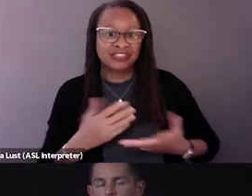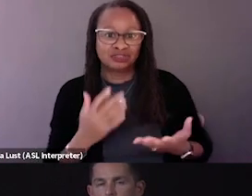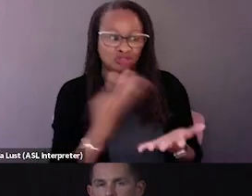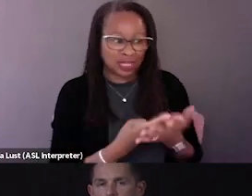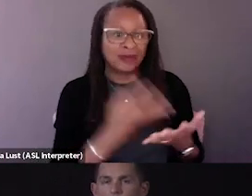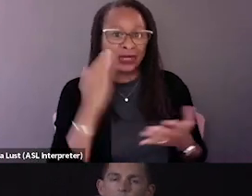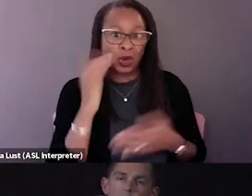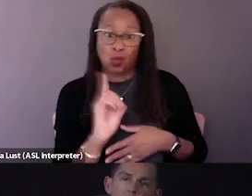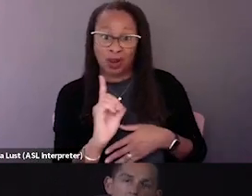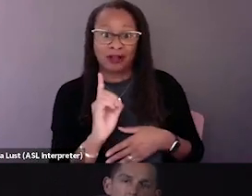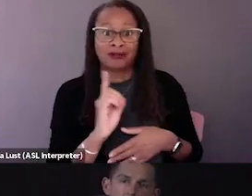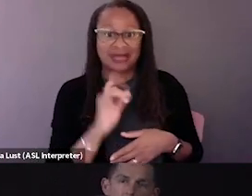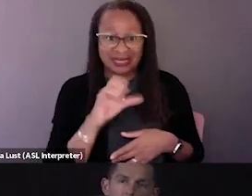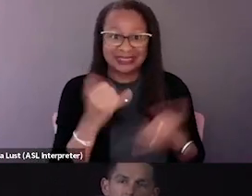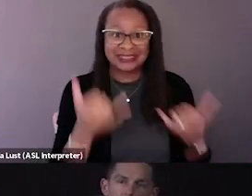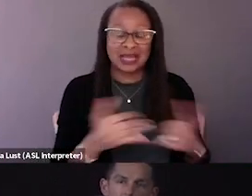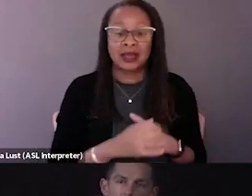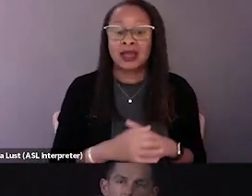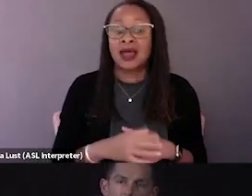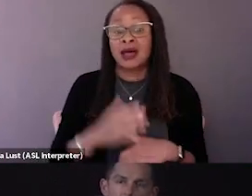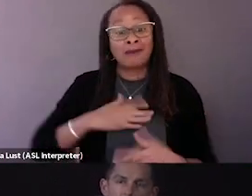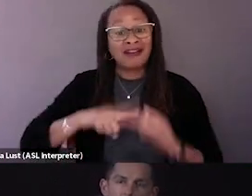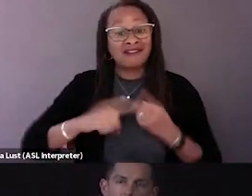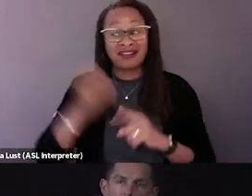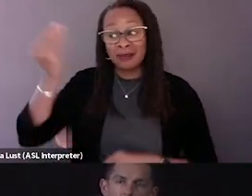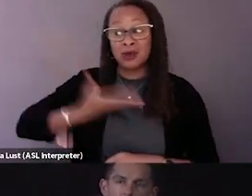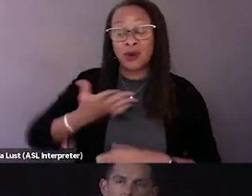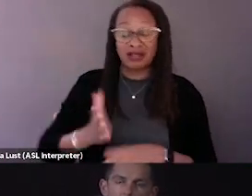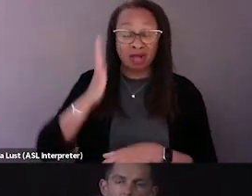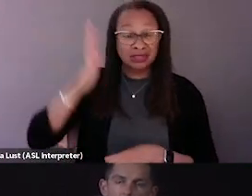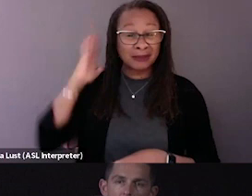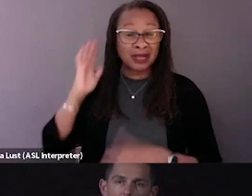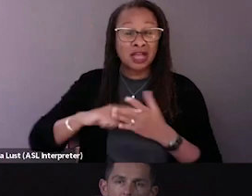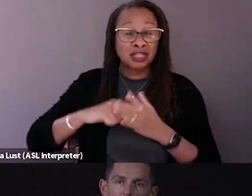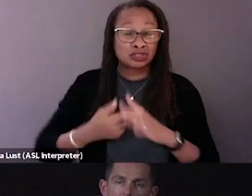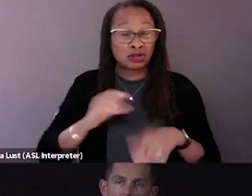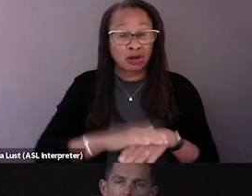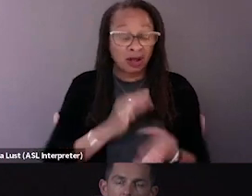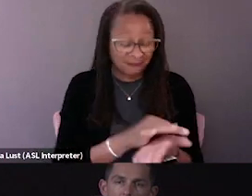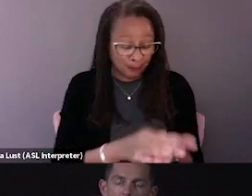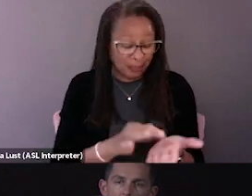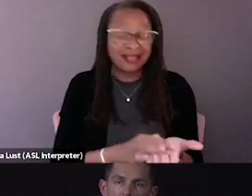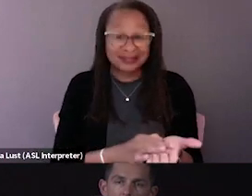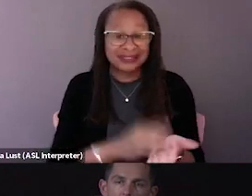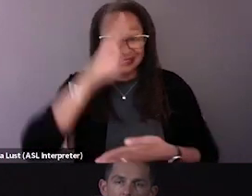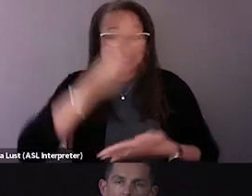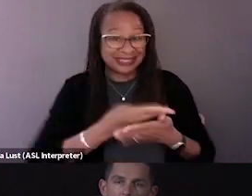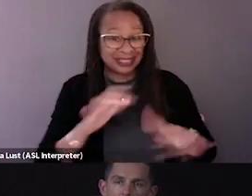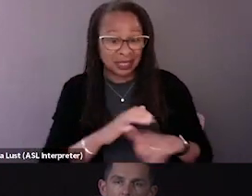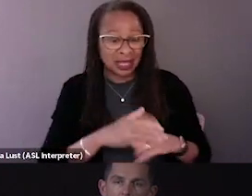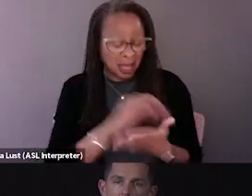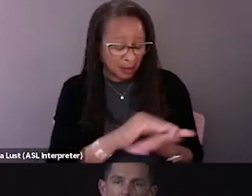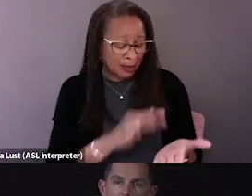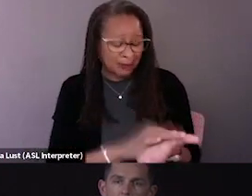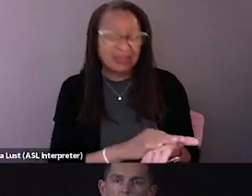is. He told me a long time ago that he started on the pills, and then when the pills got to